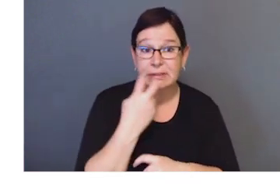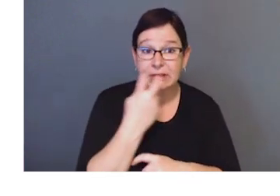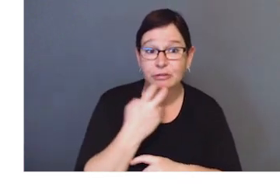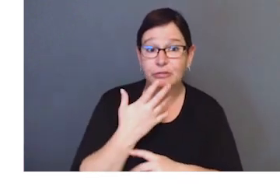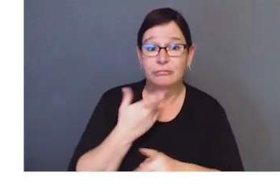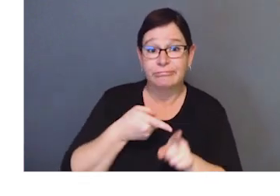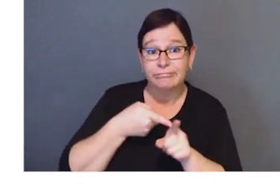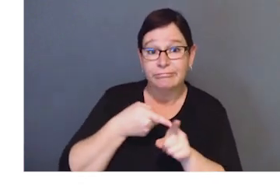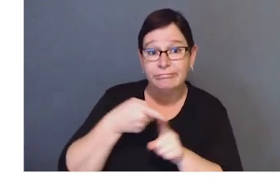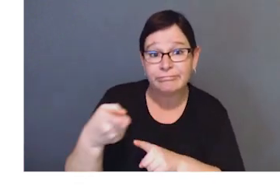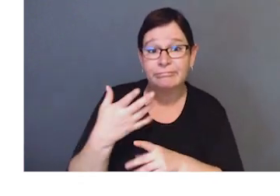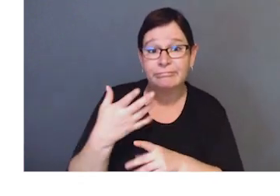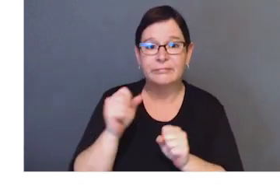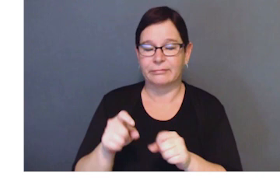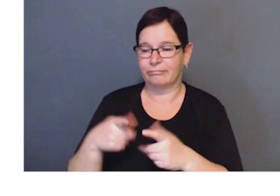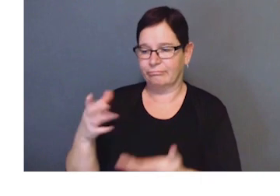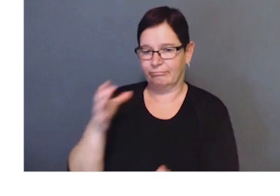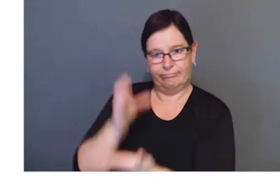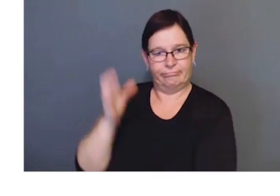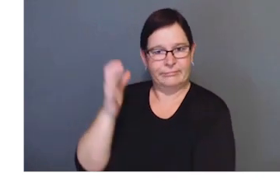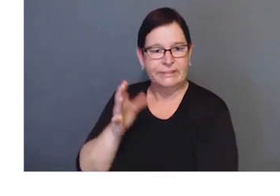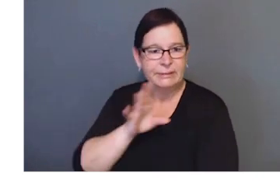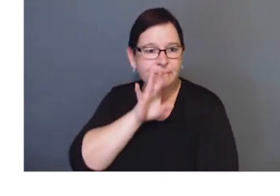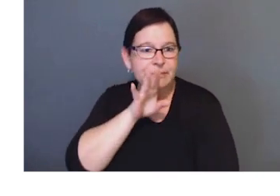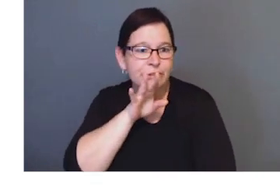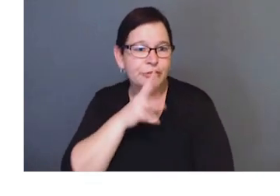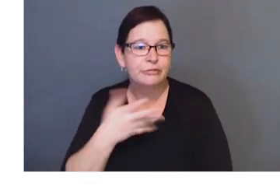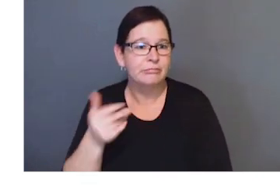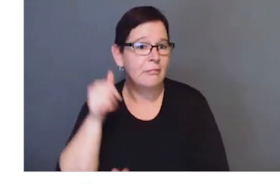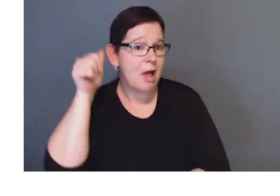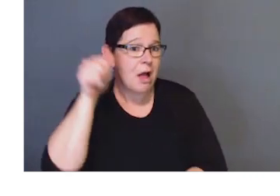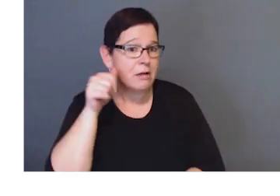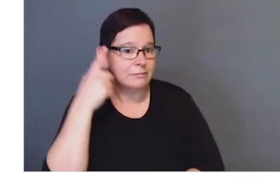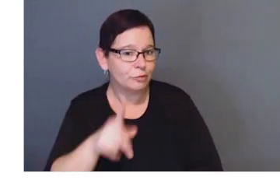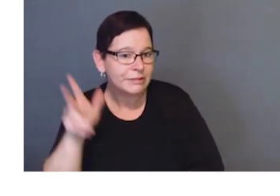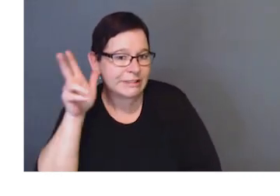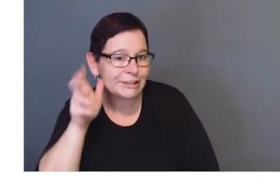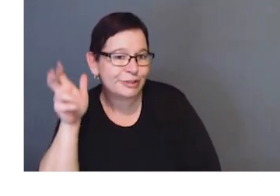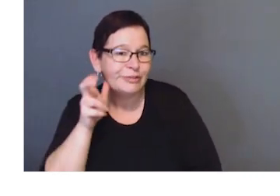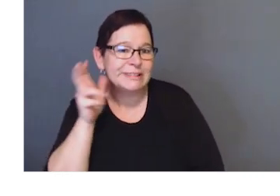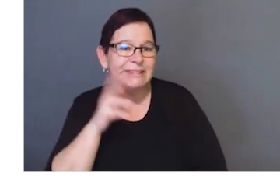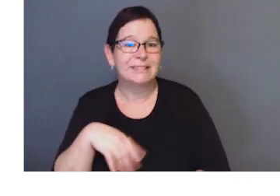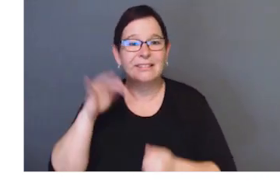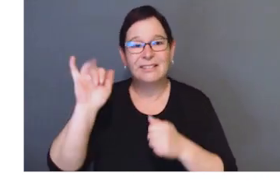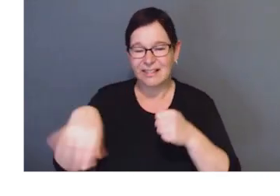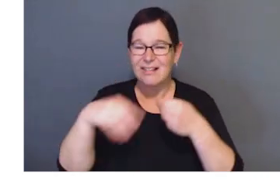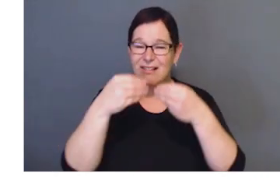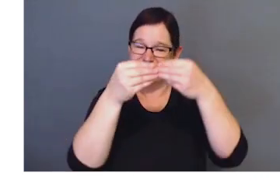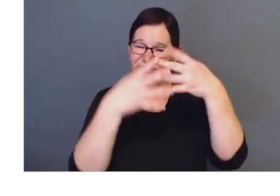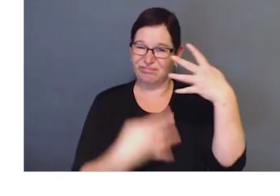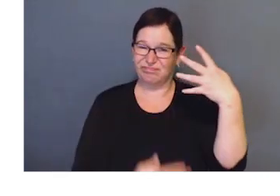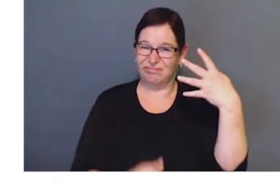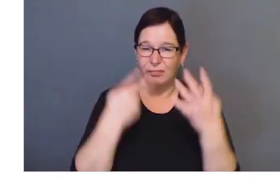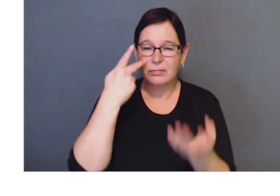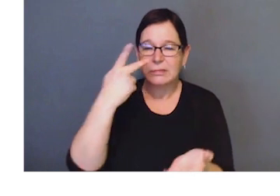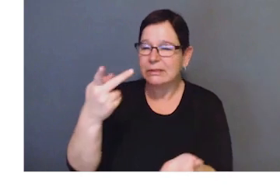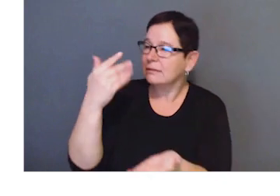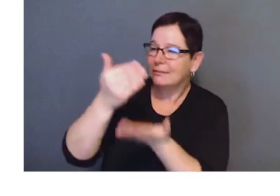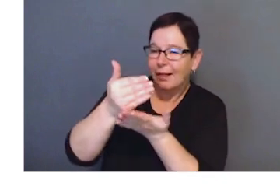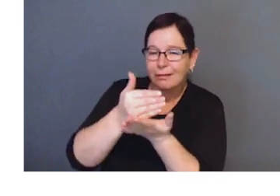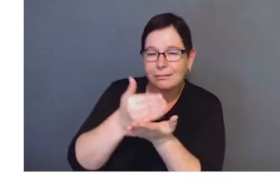this list of medical practitioners that can certify certain impairments, visit the web address shown on your screen.